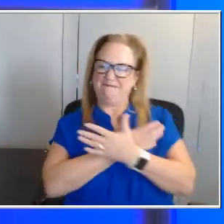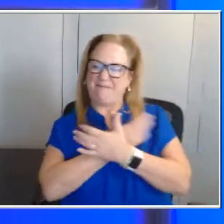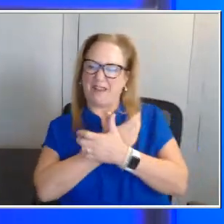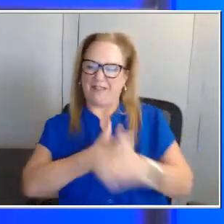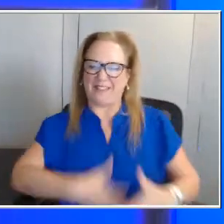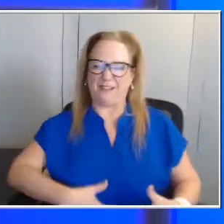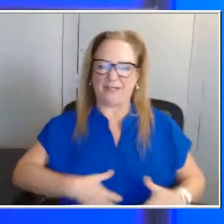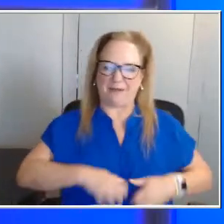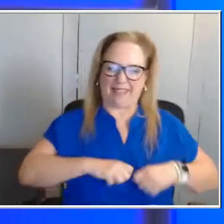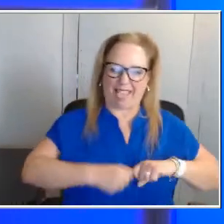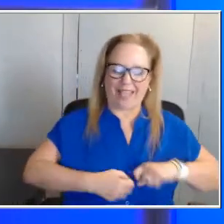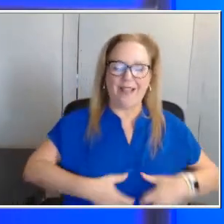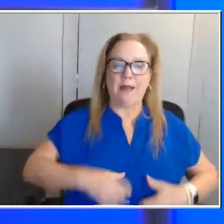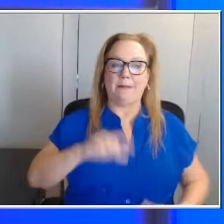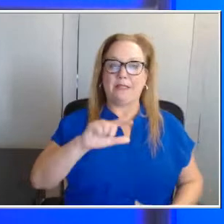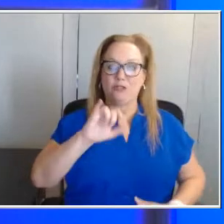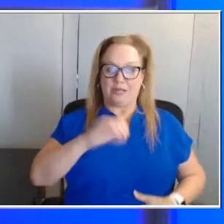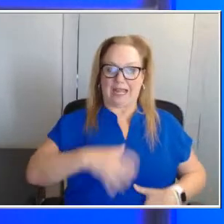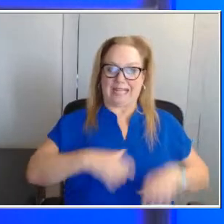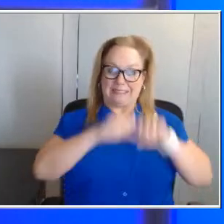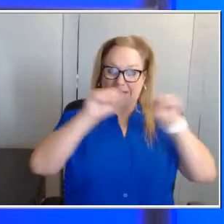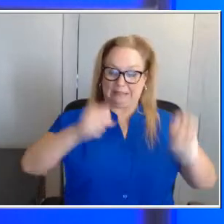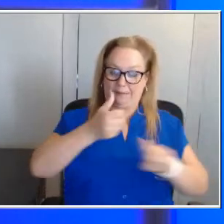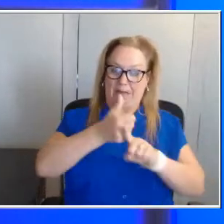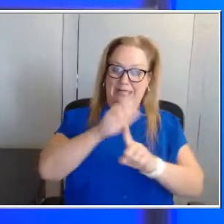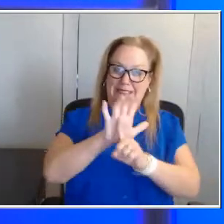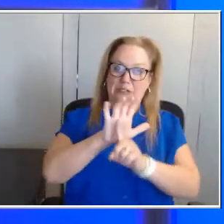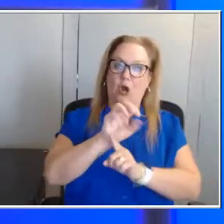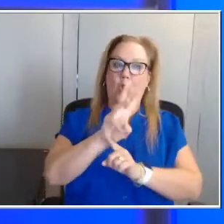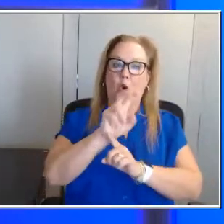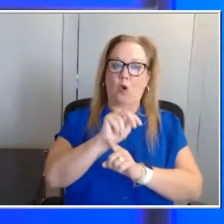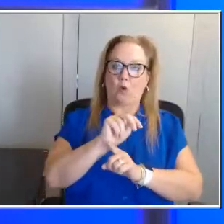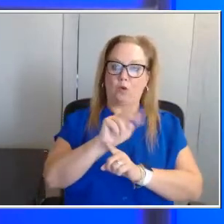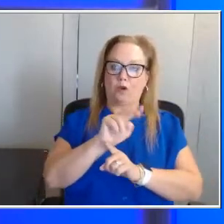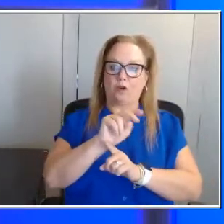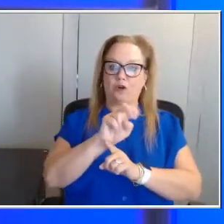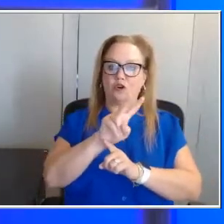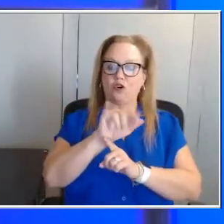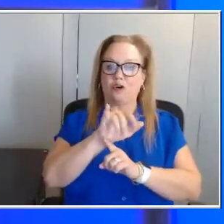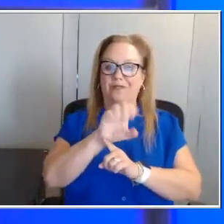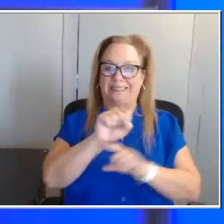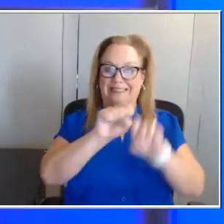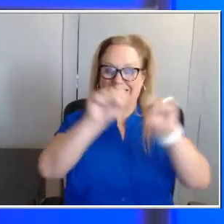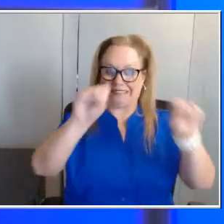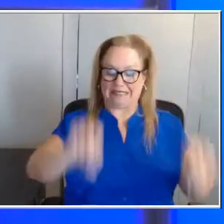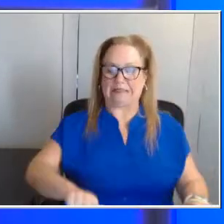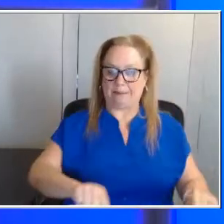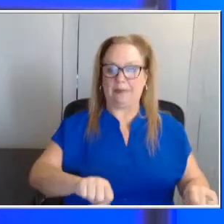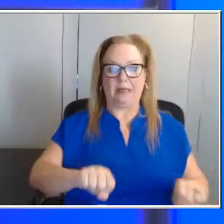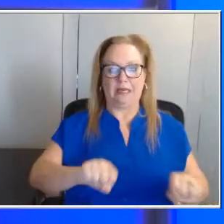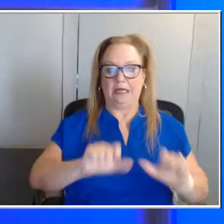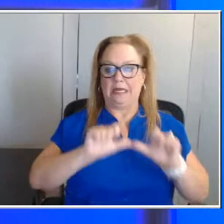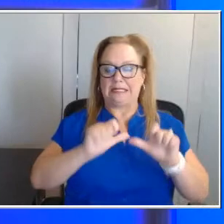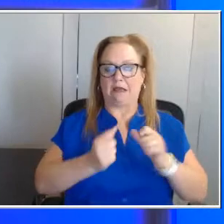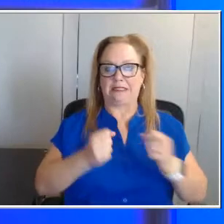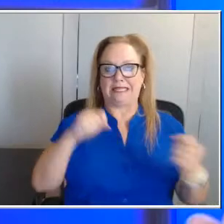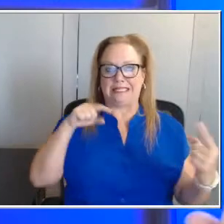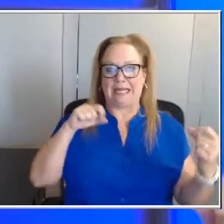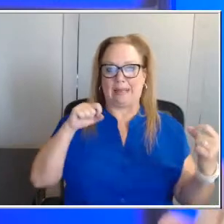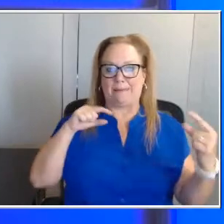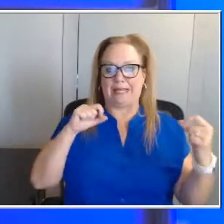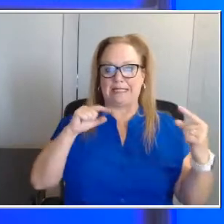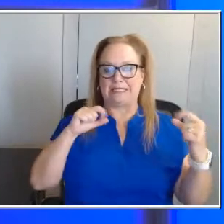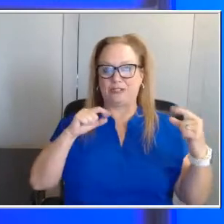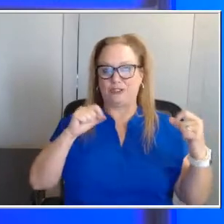gut-wrenching. The GI system has its own nervous system. It's called the enteric nervous system, and it is constantly sending messages back and forth to the